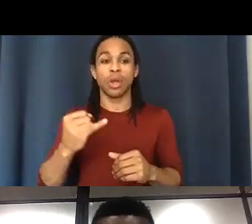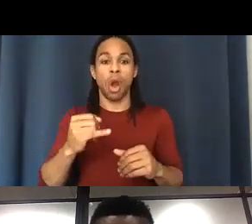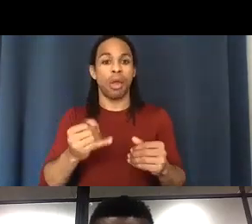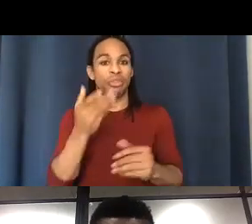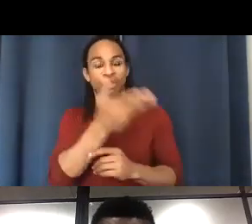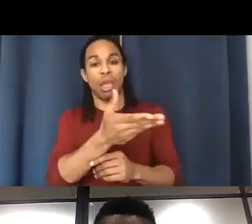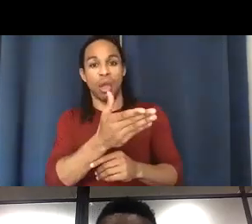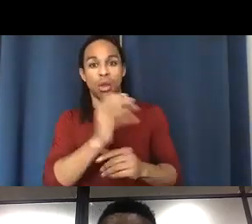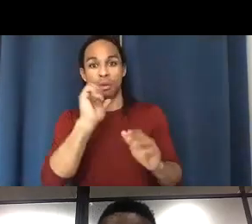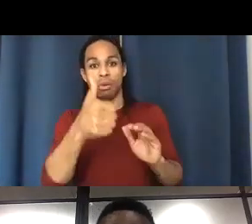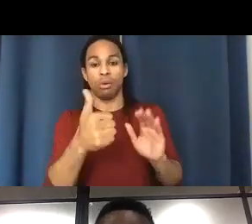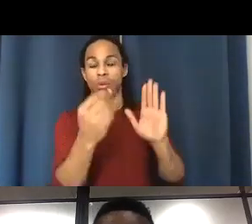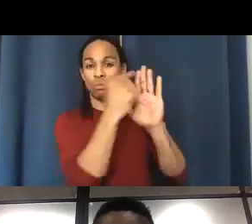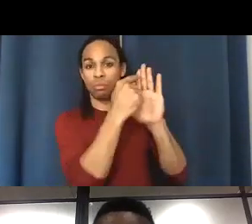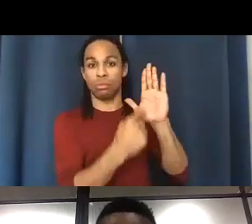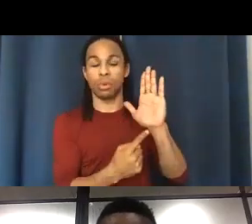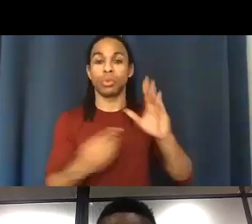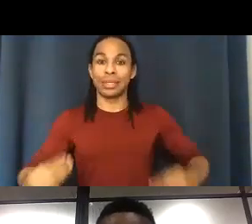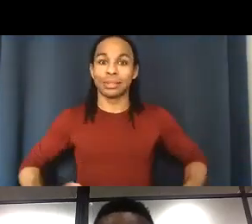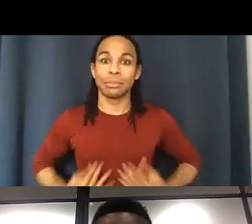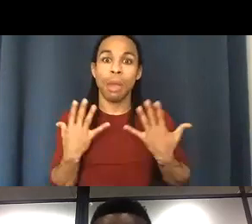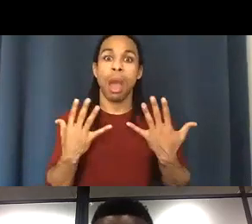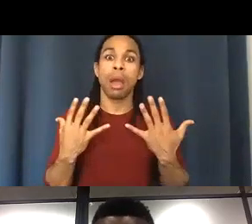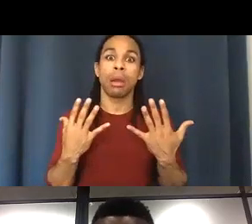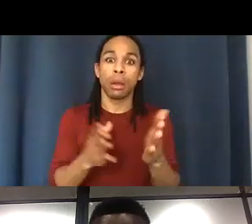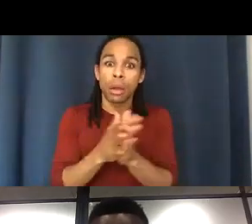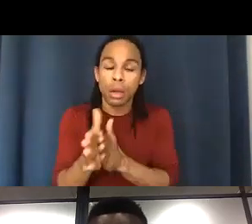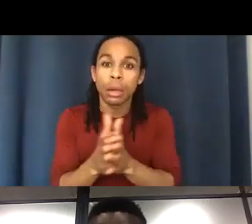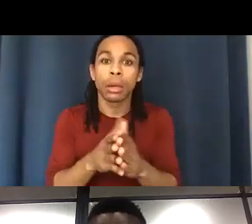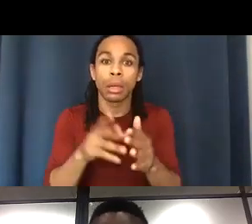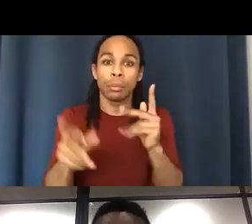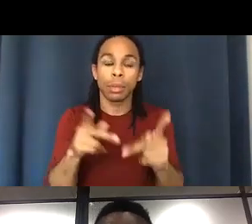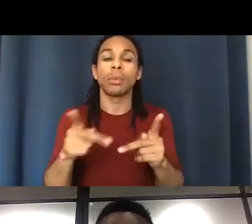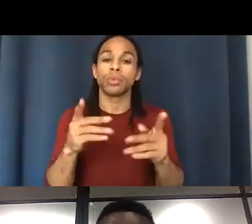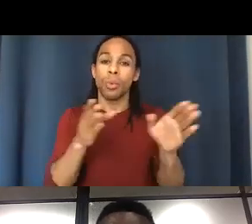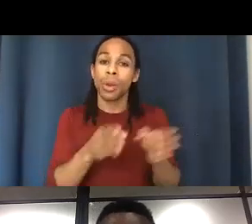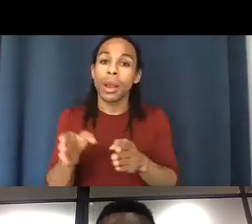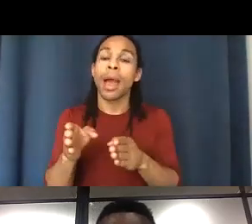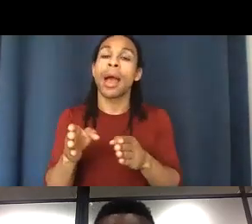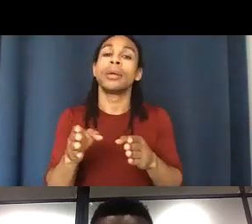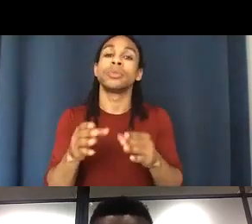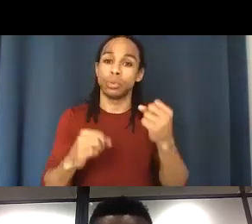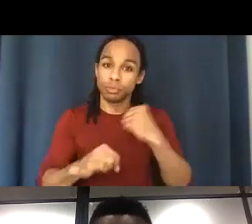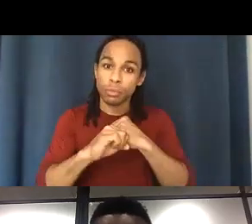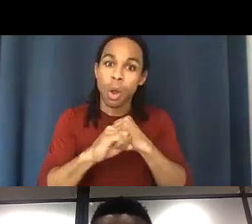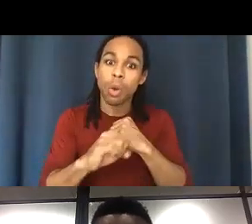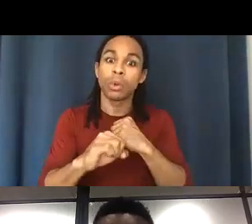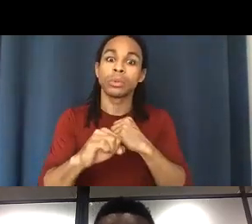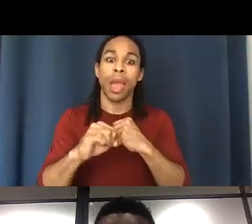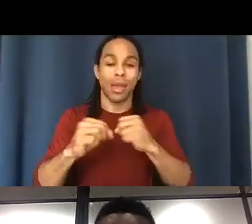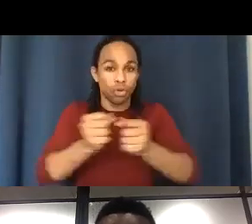local community to organize and establish and grow CANs. And these are CANs